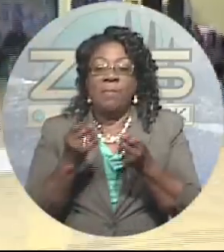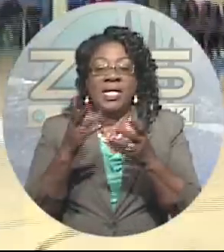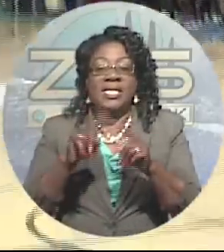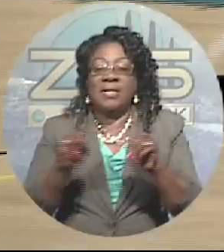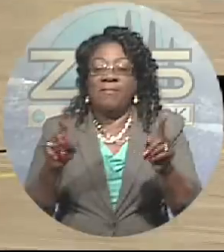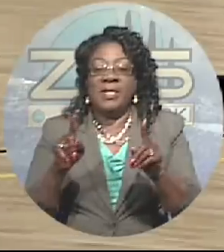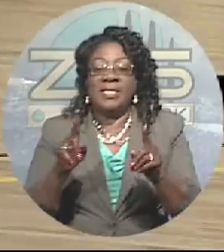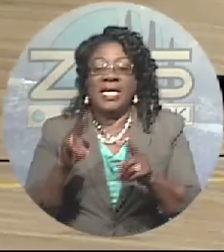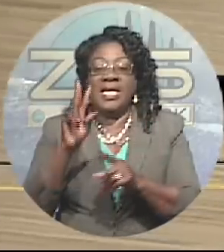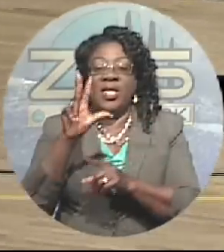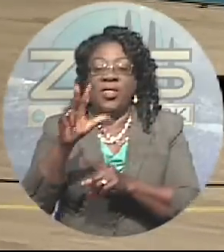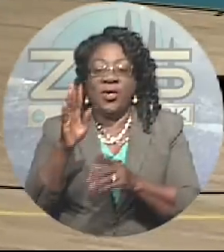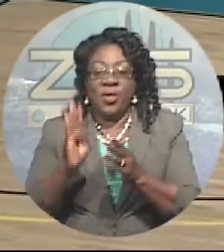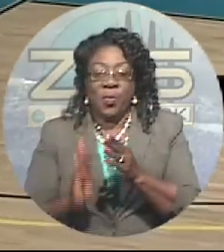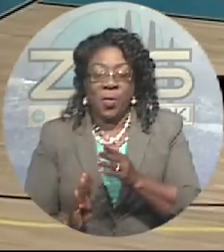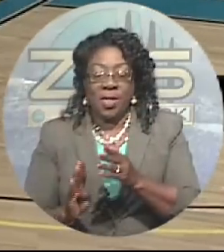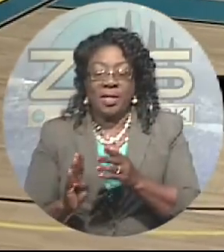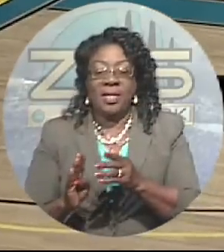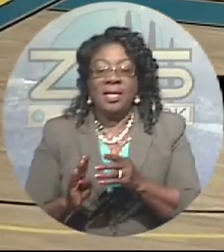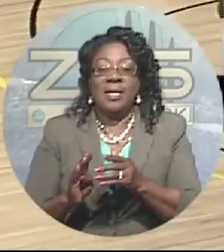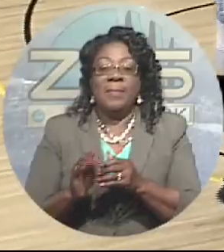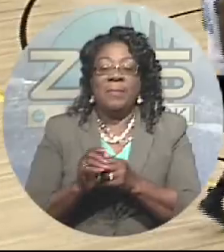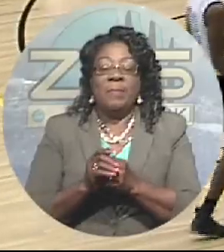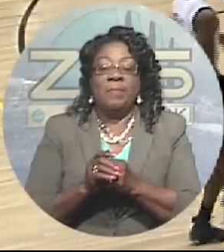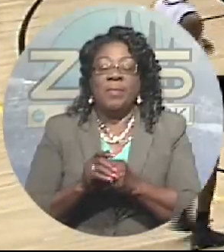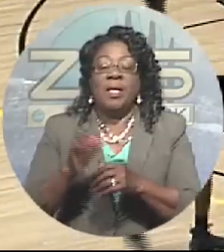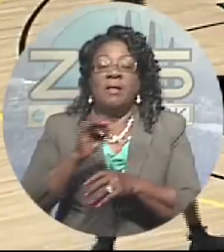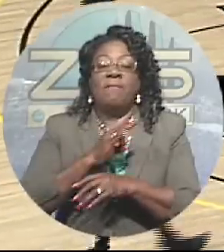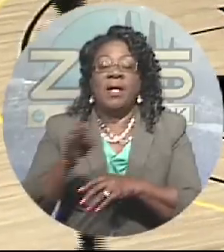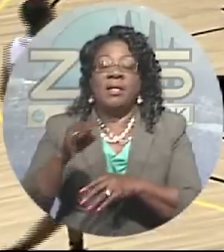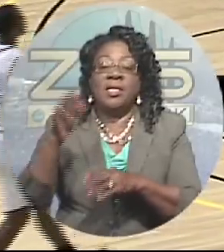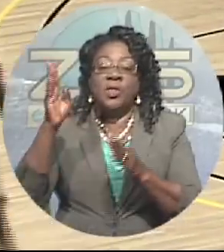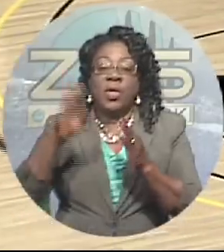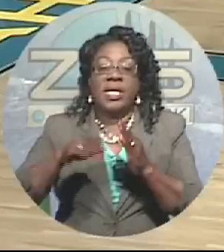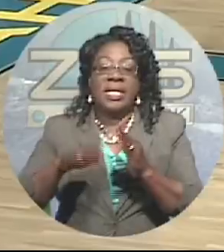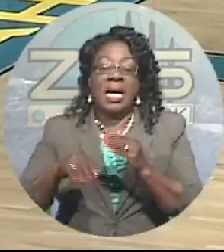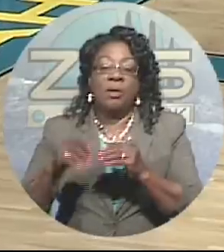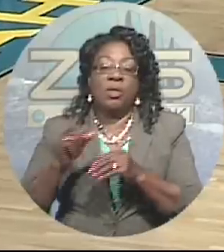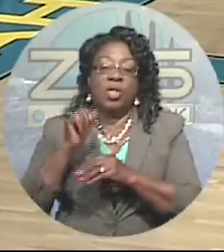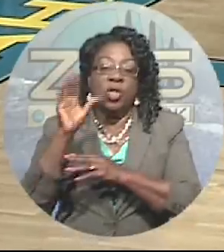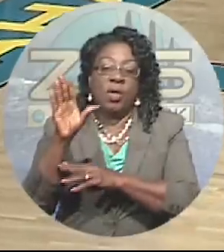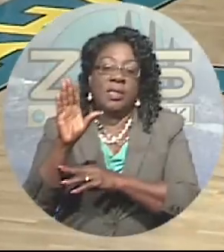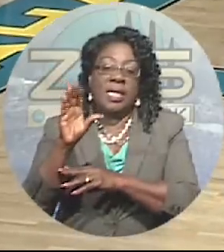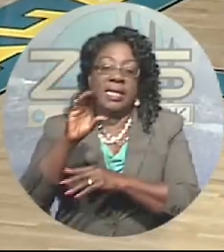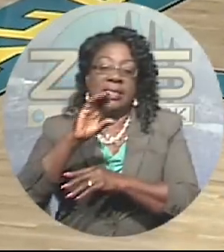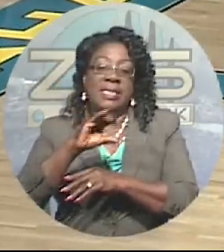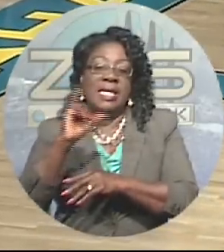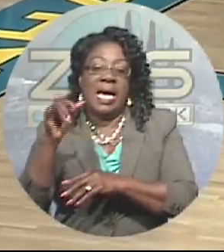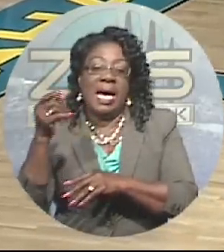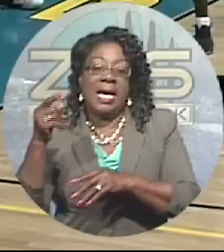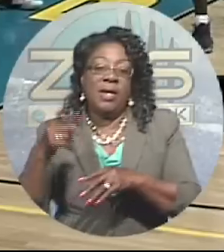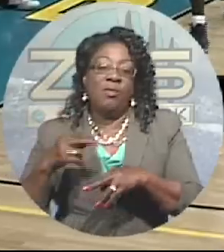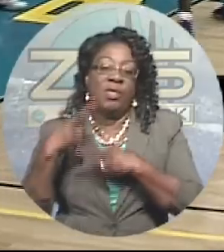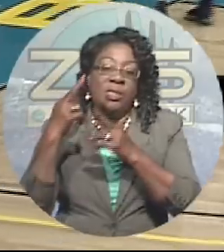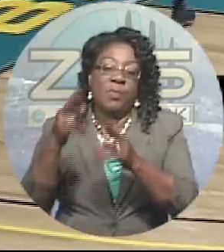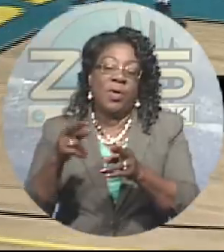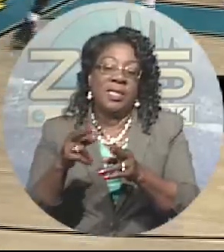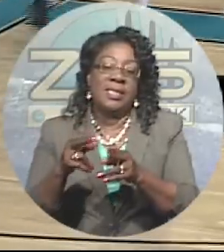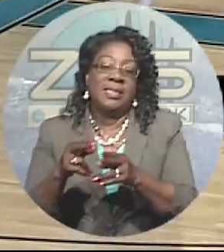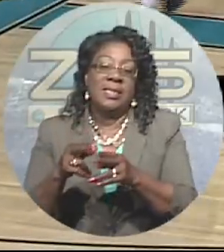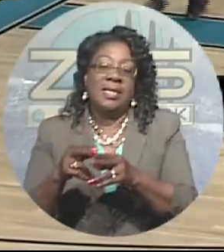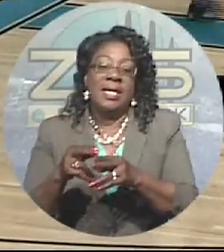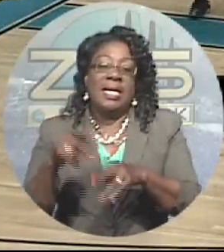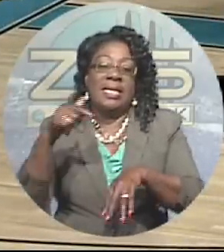no team was able to go ahead by more than 3. Falcons knocking down the shots and CI with a response of their own, and we are tied